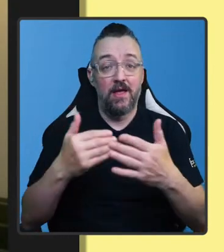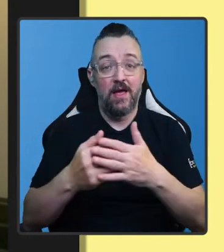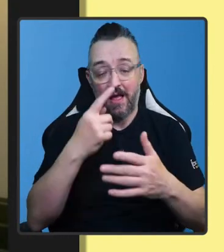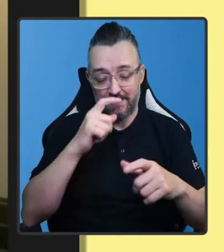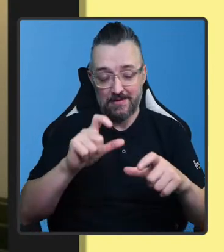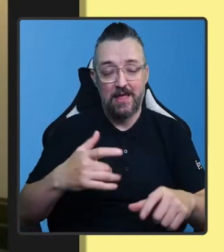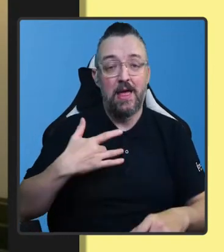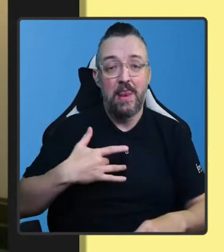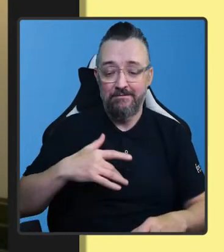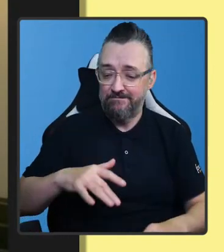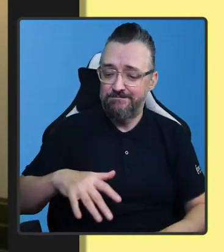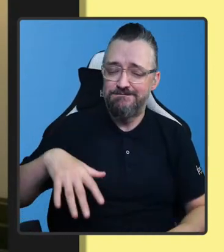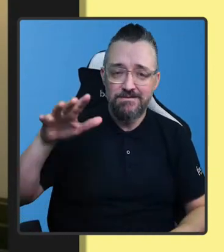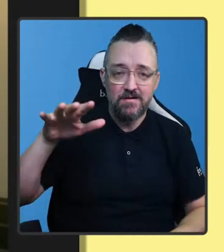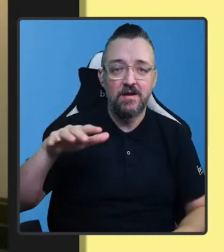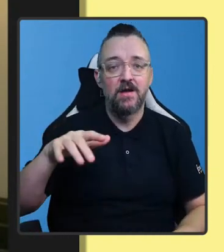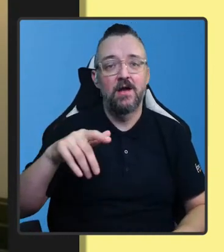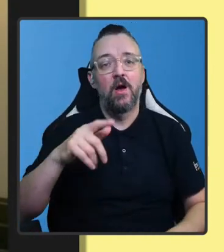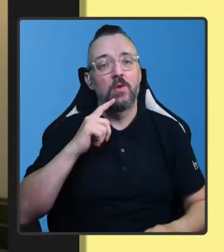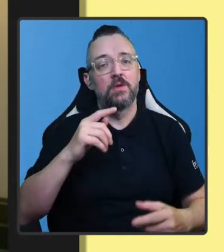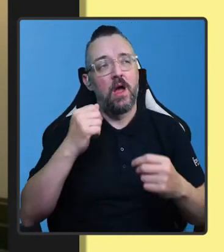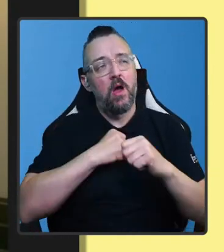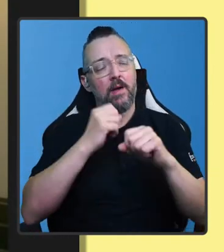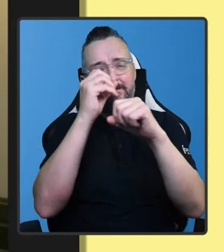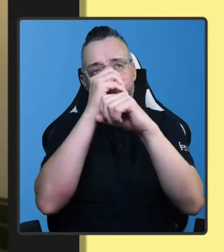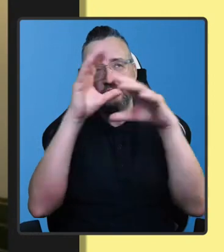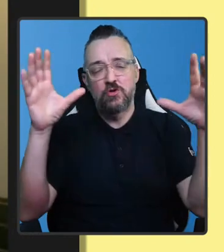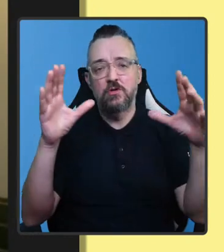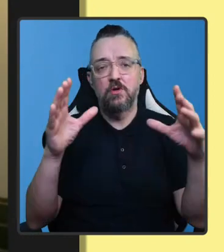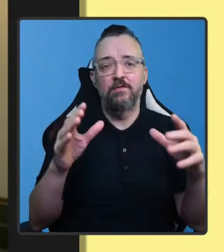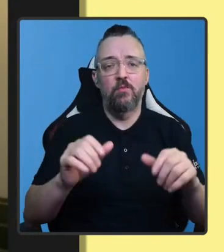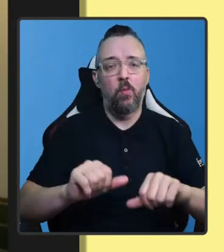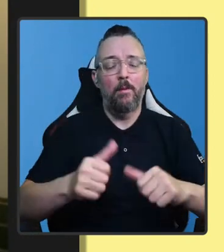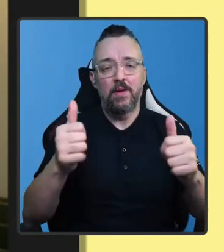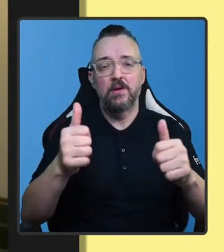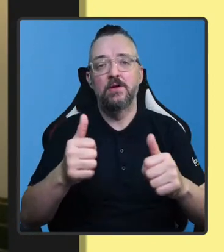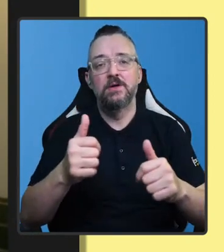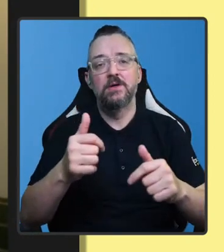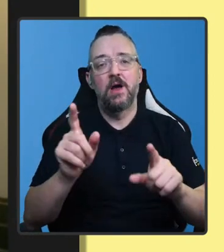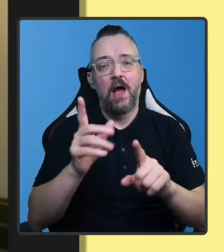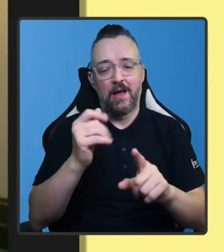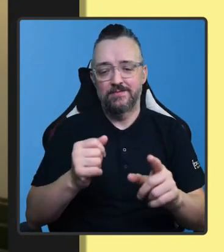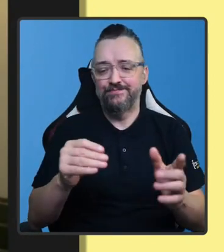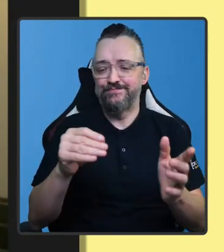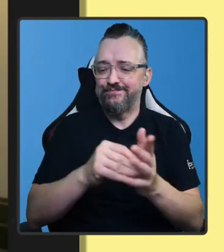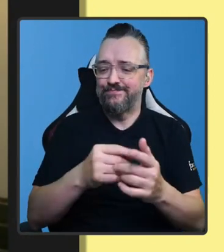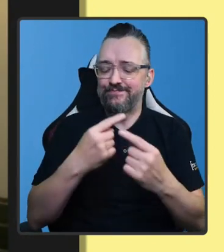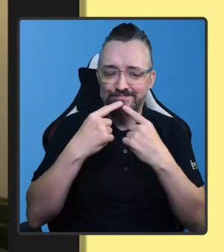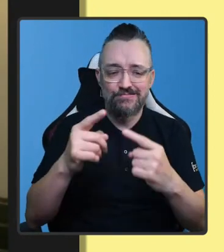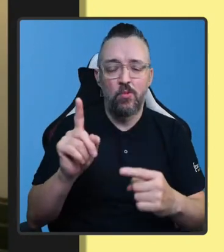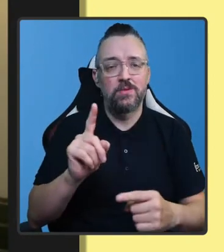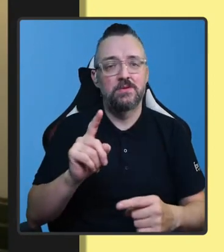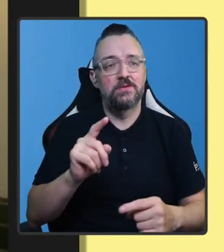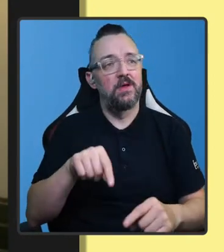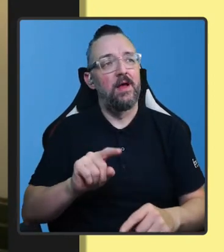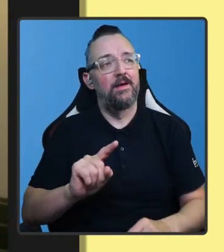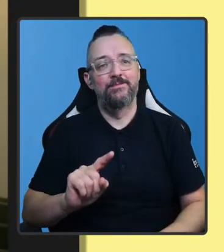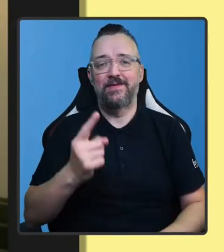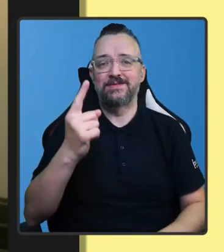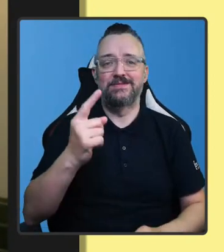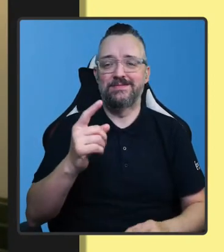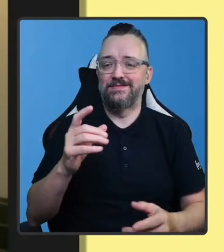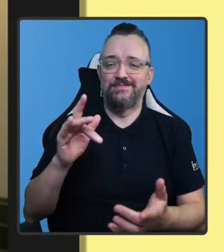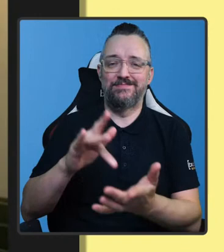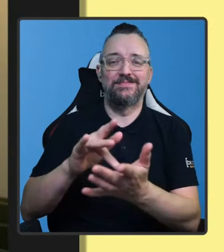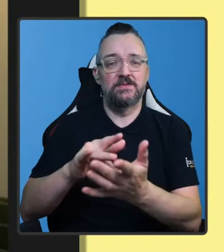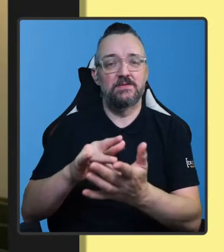our vision of a well-being economy, redefining what it means to be a successful nation in the 21st century. Now is the